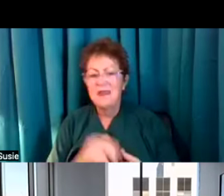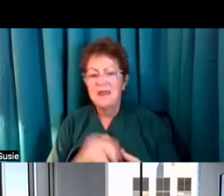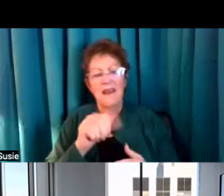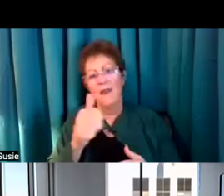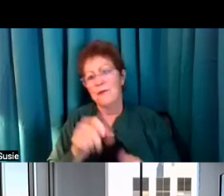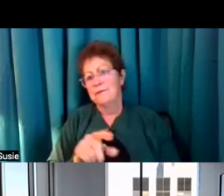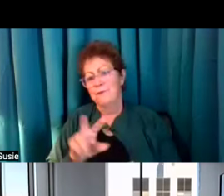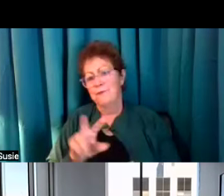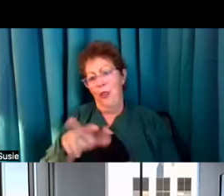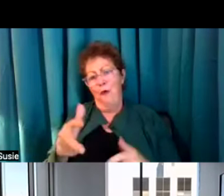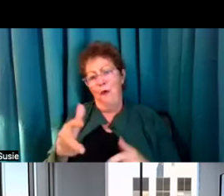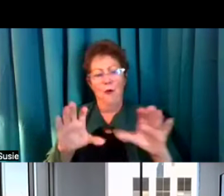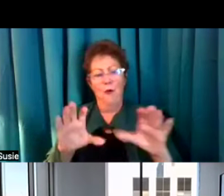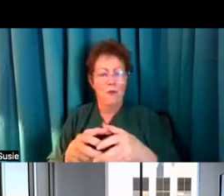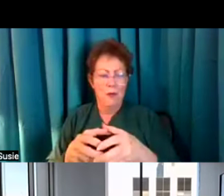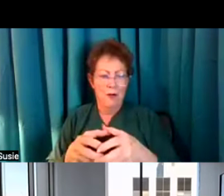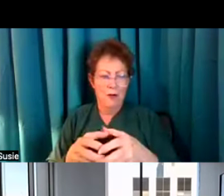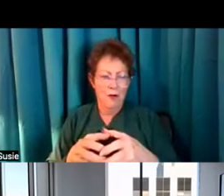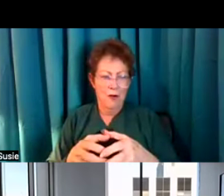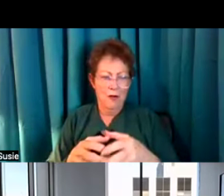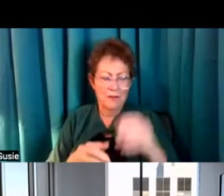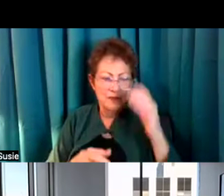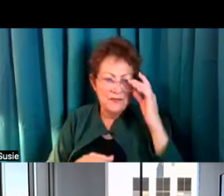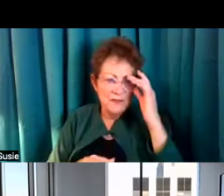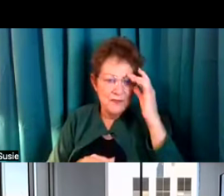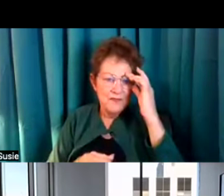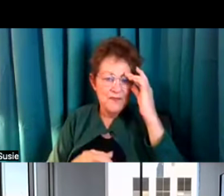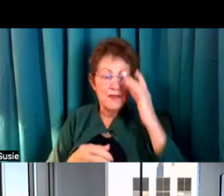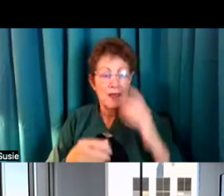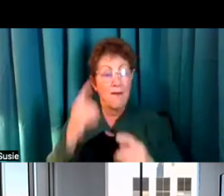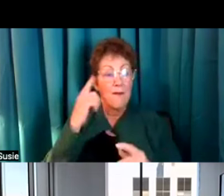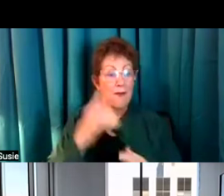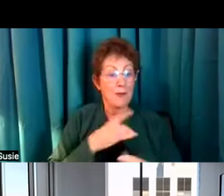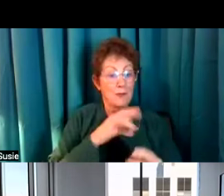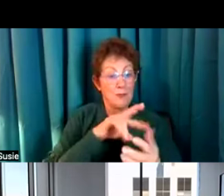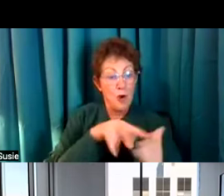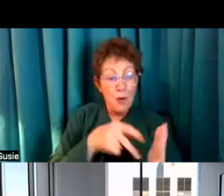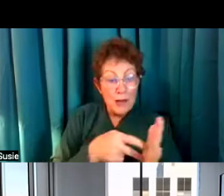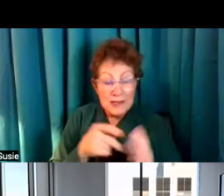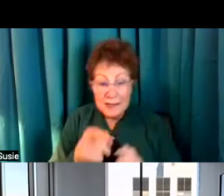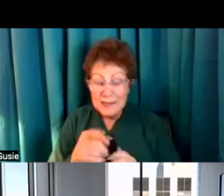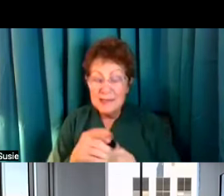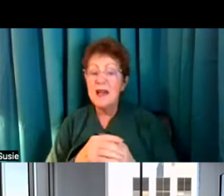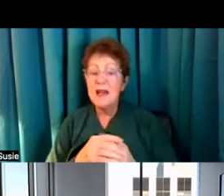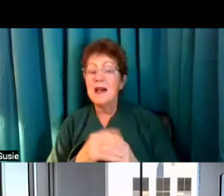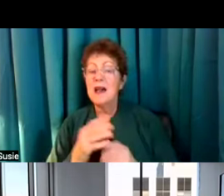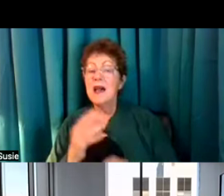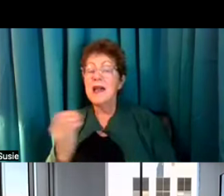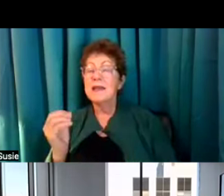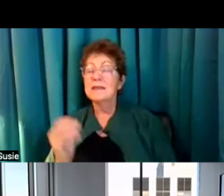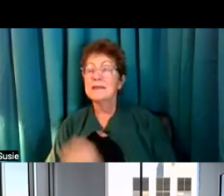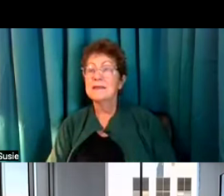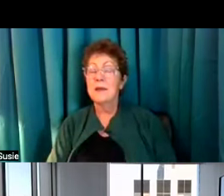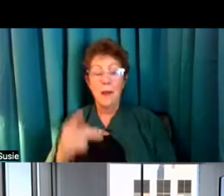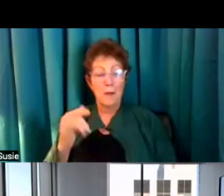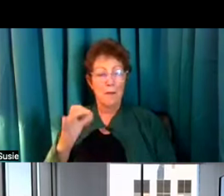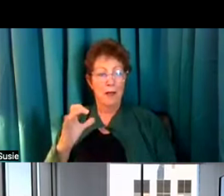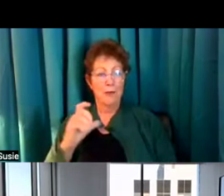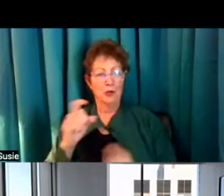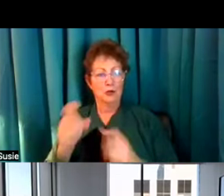parties. The public charity has to be operated for exempt purpose, and public